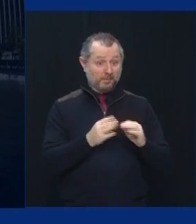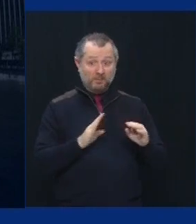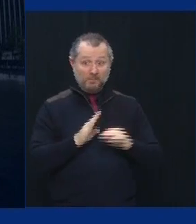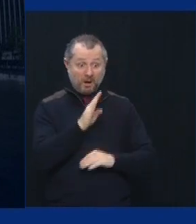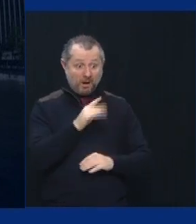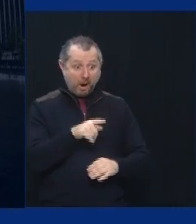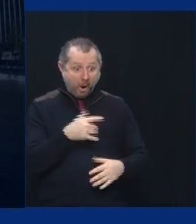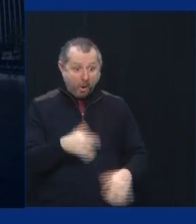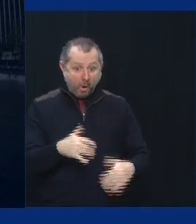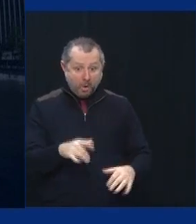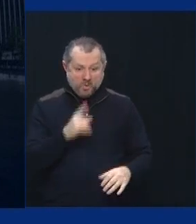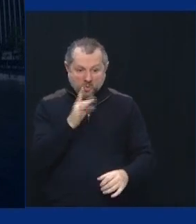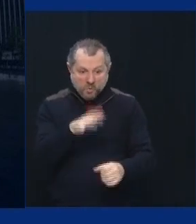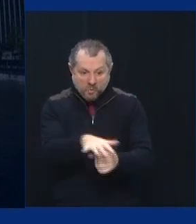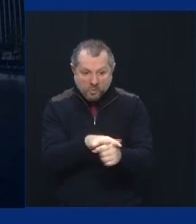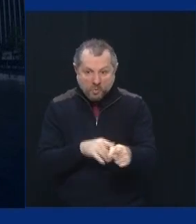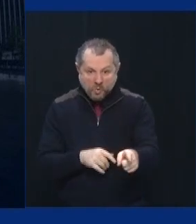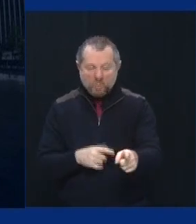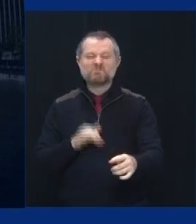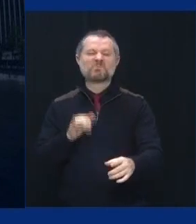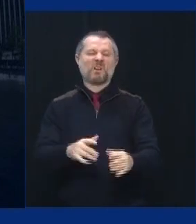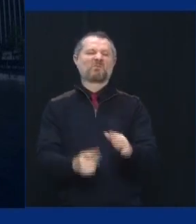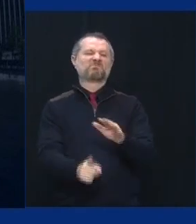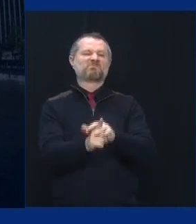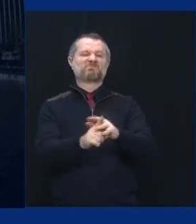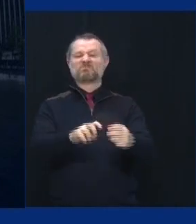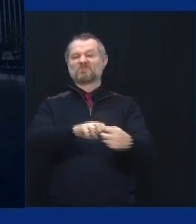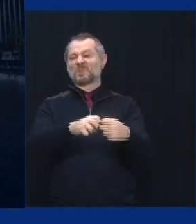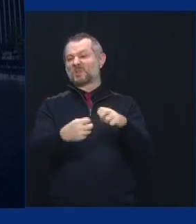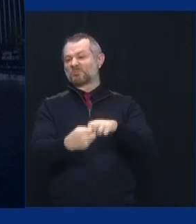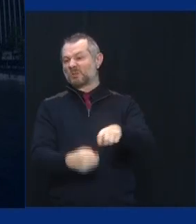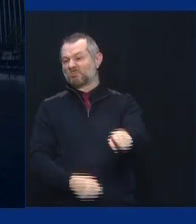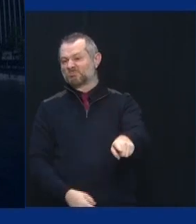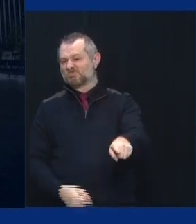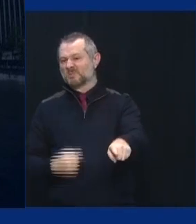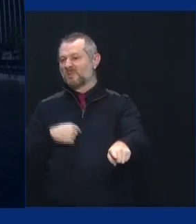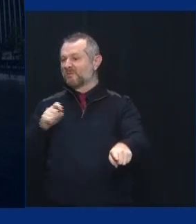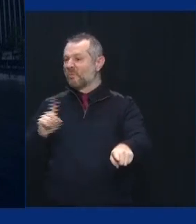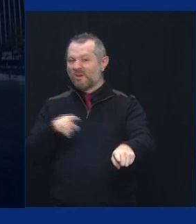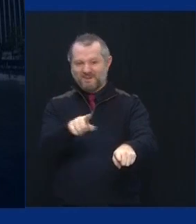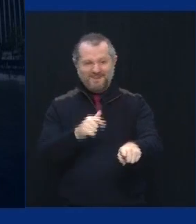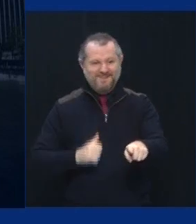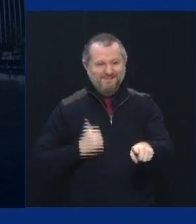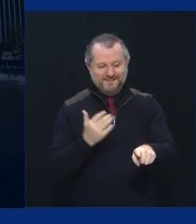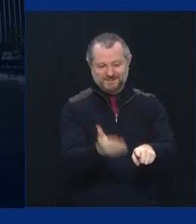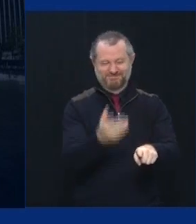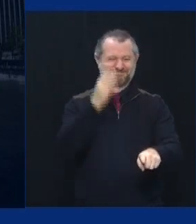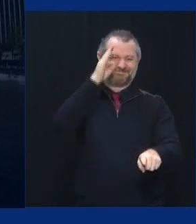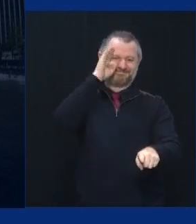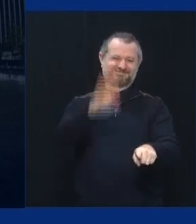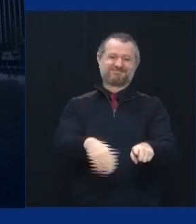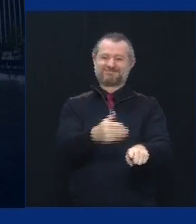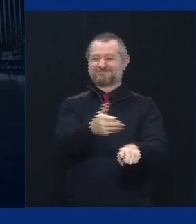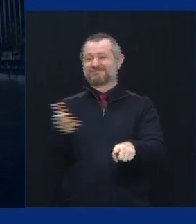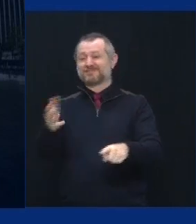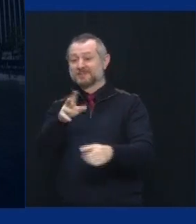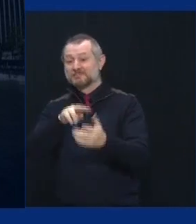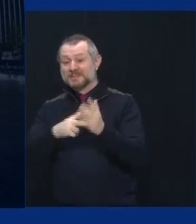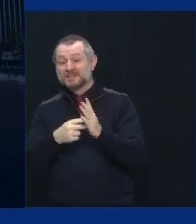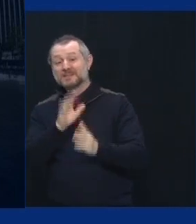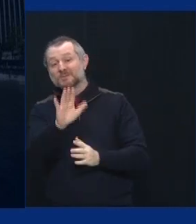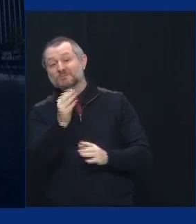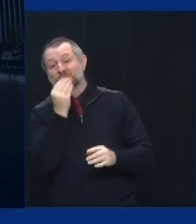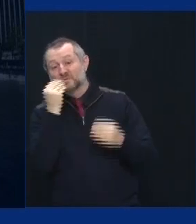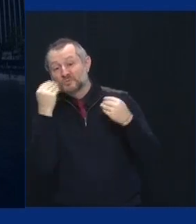else. It's your community. It's your grocery store.